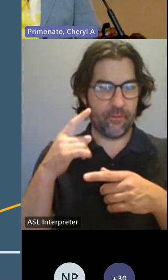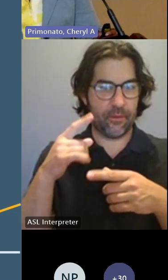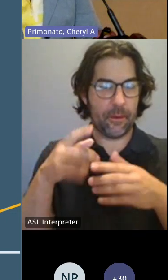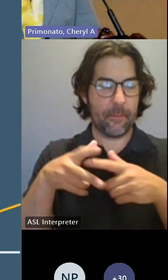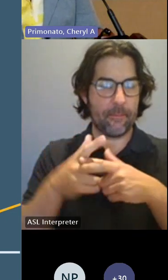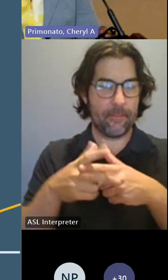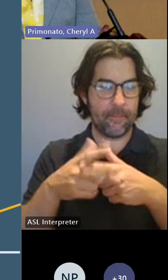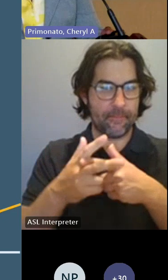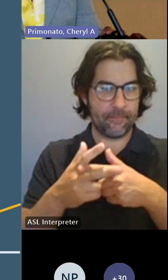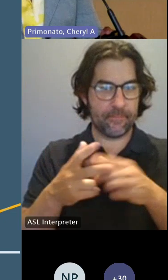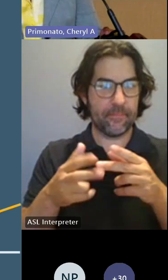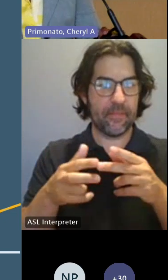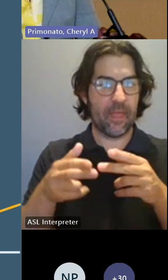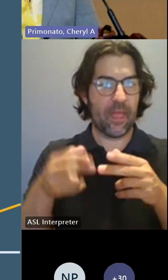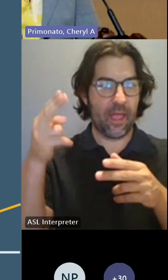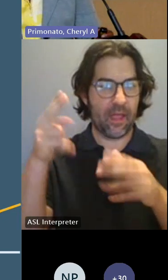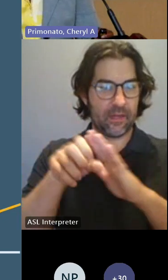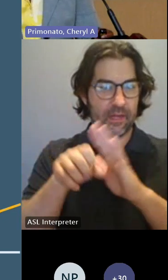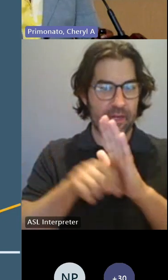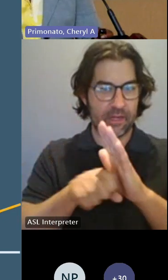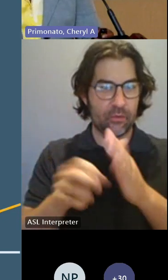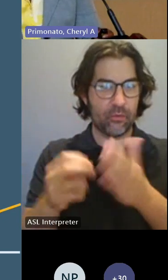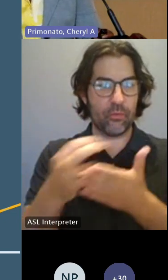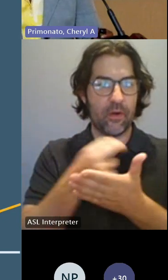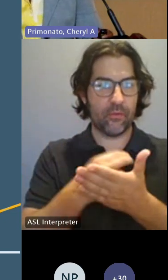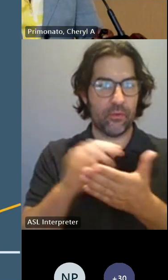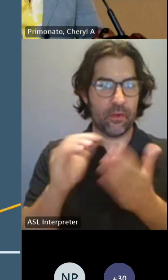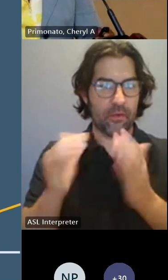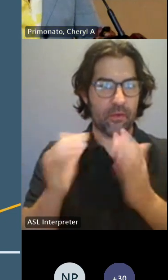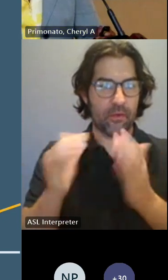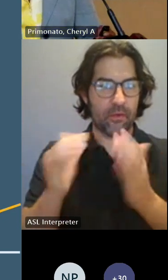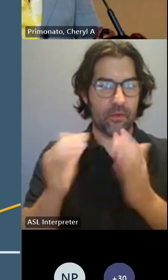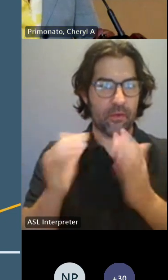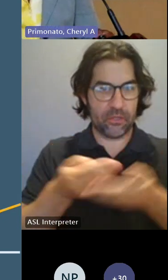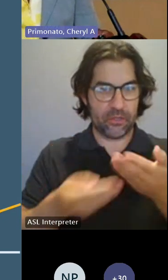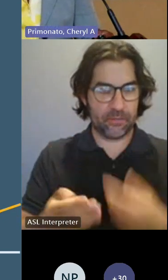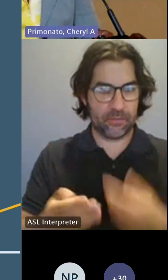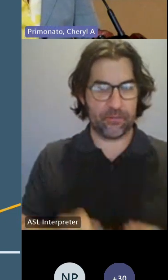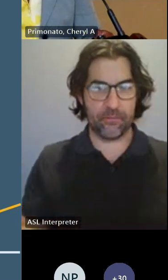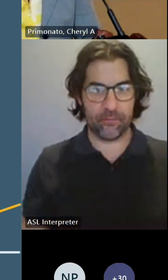maintenance, higher state revenue than budgeted.